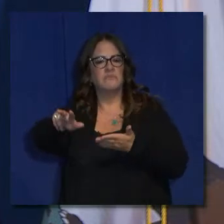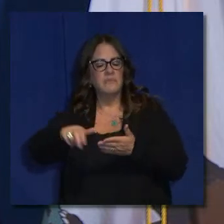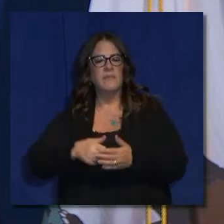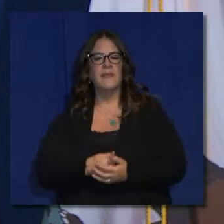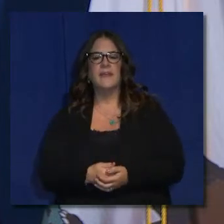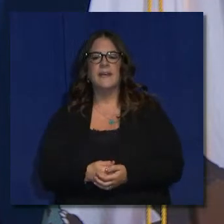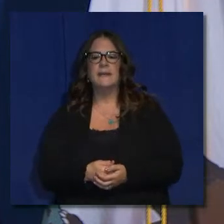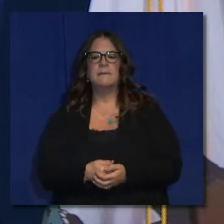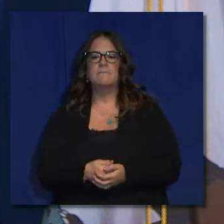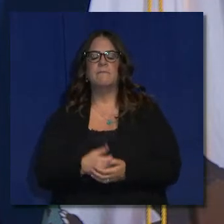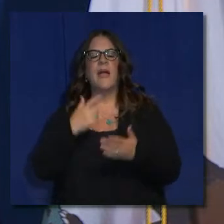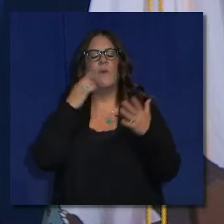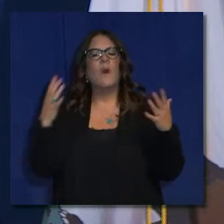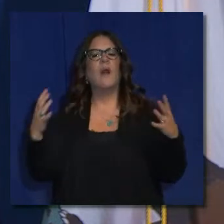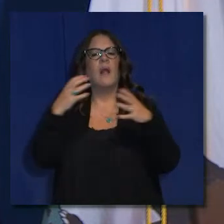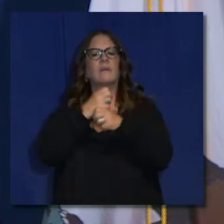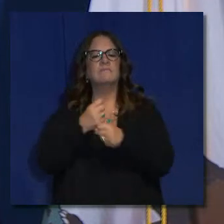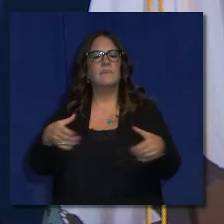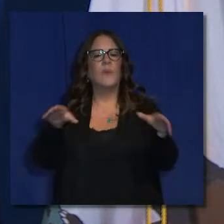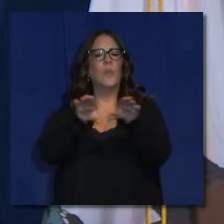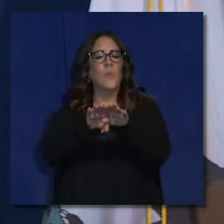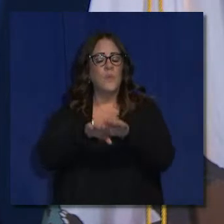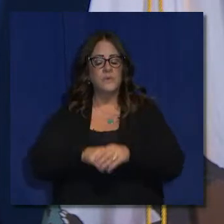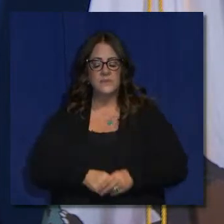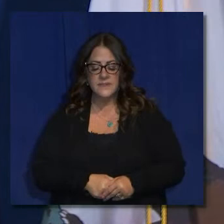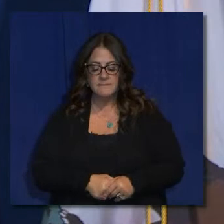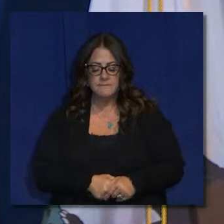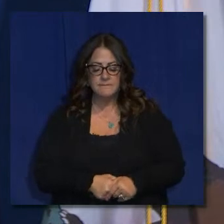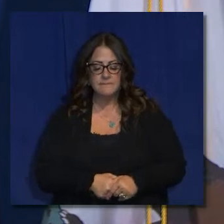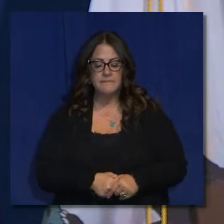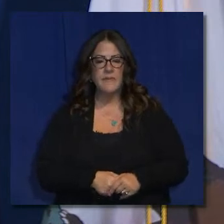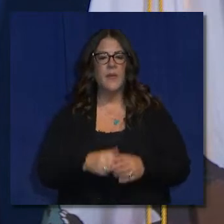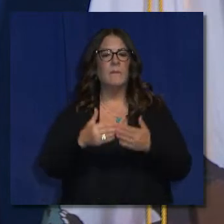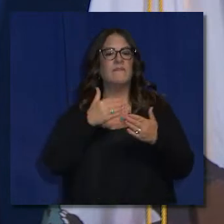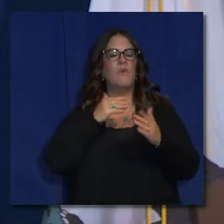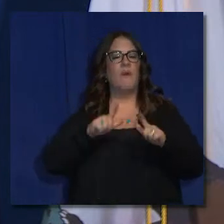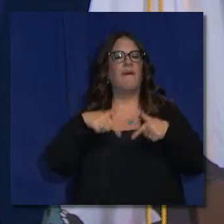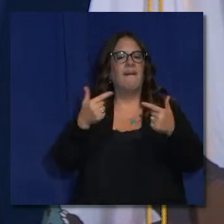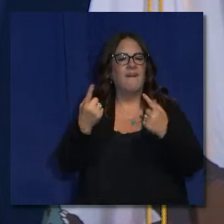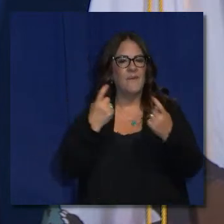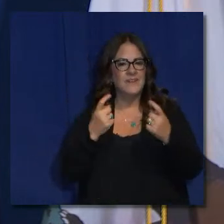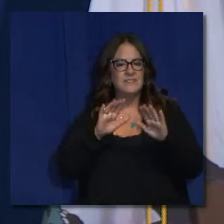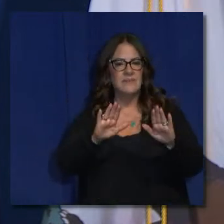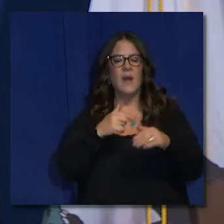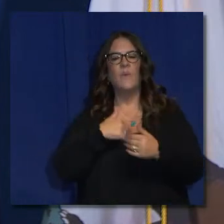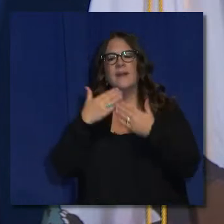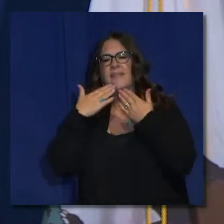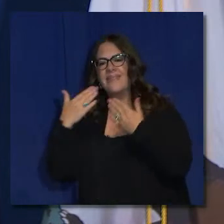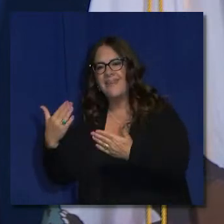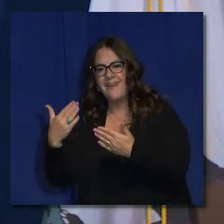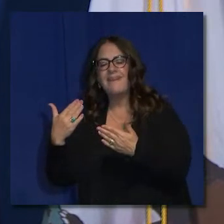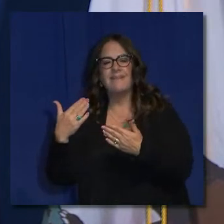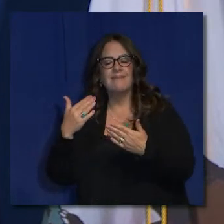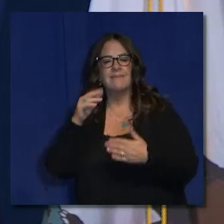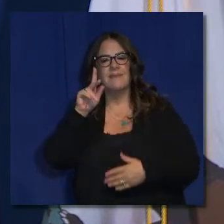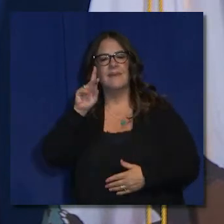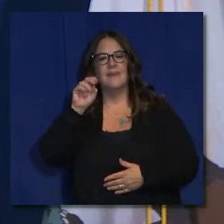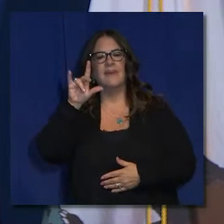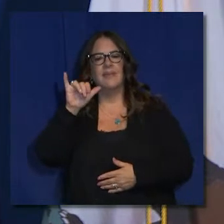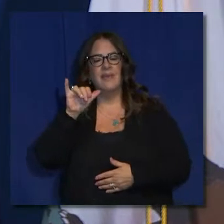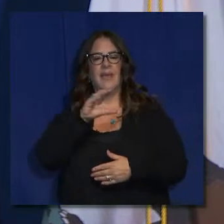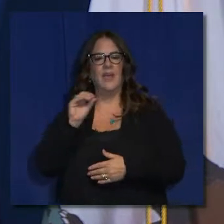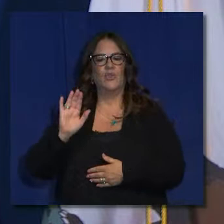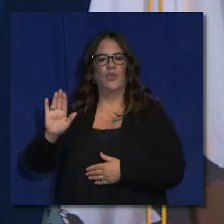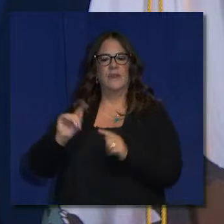will close by, before we open to questions, by just thanking Keely and her